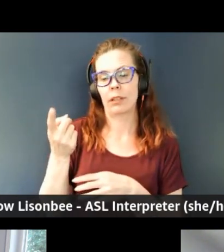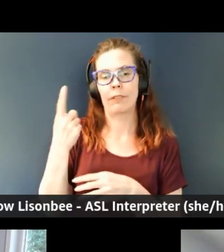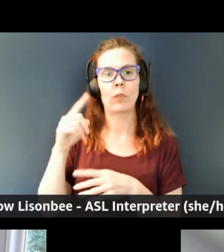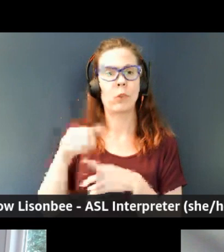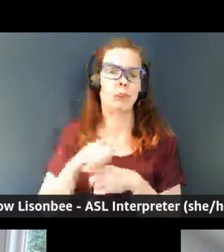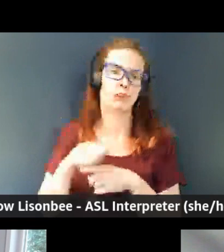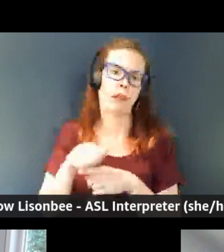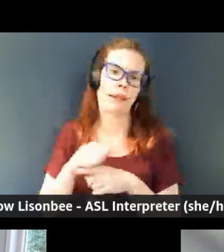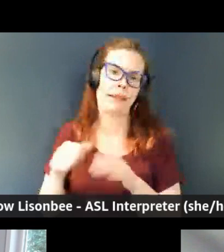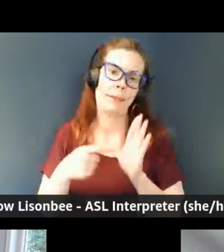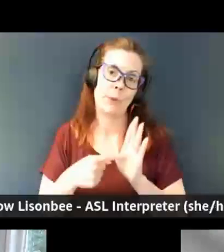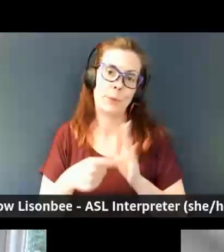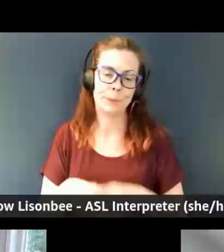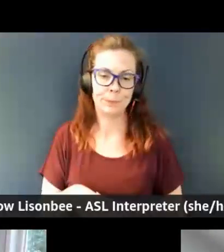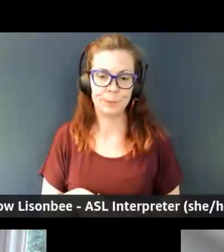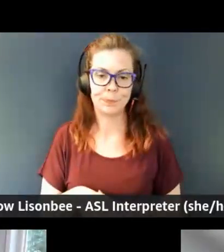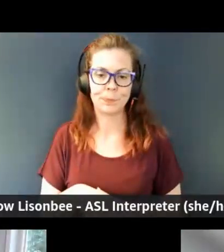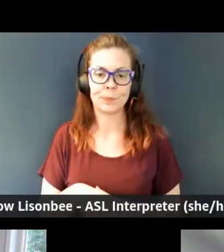training those models.